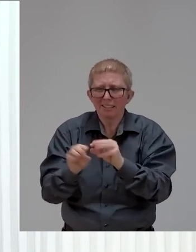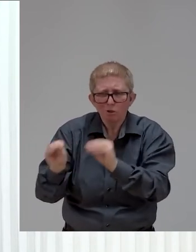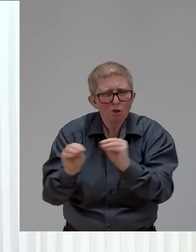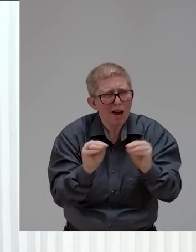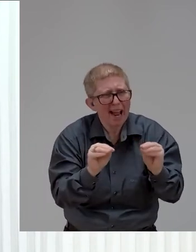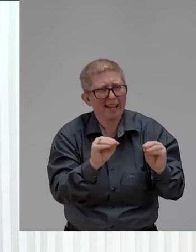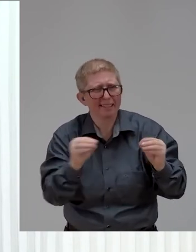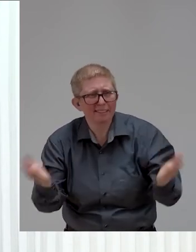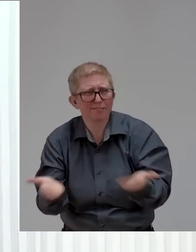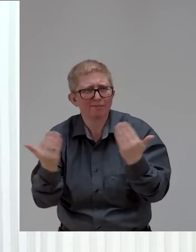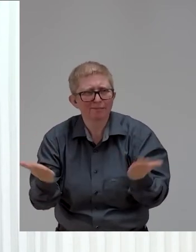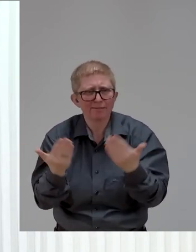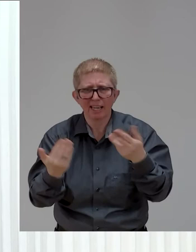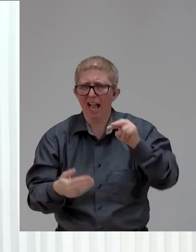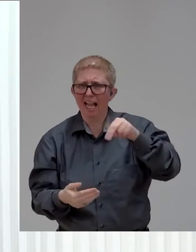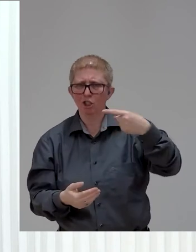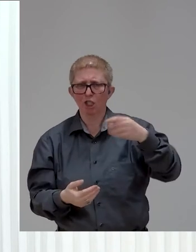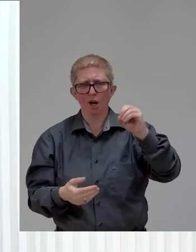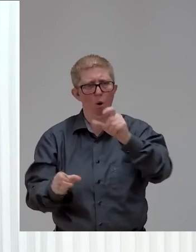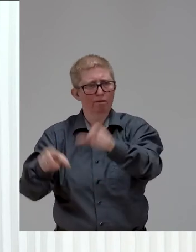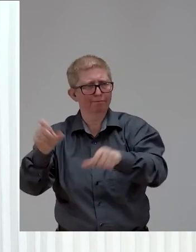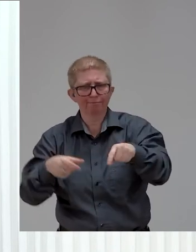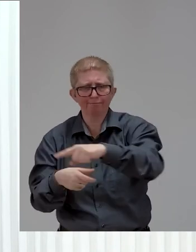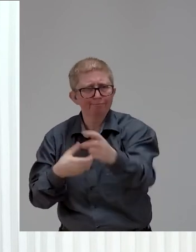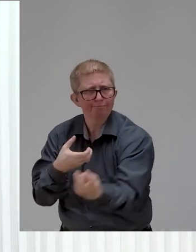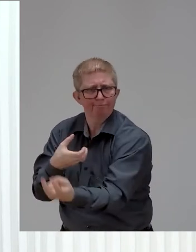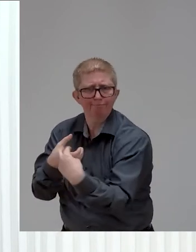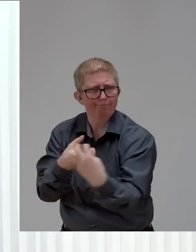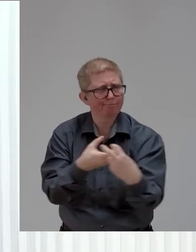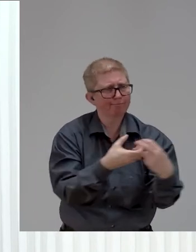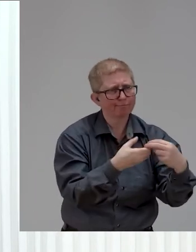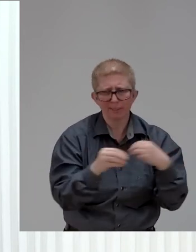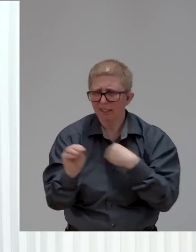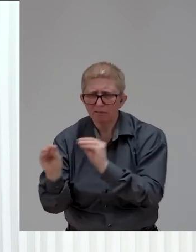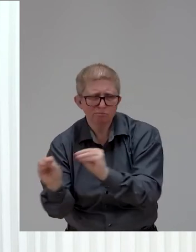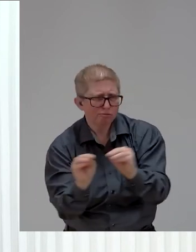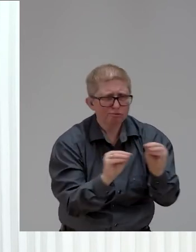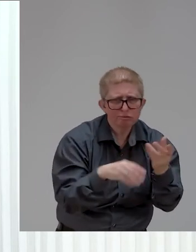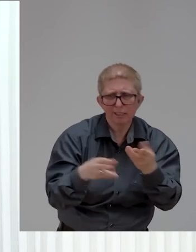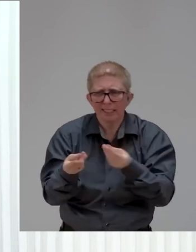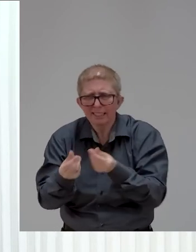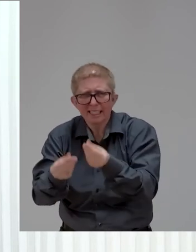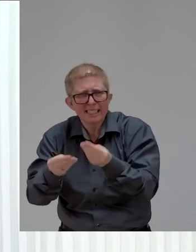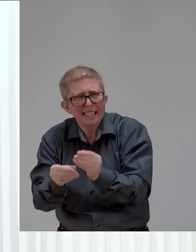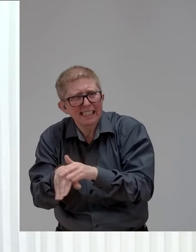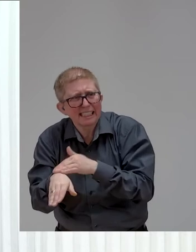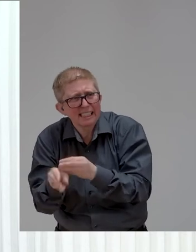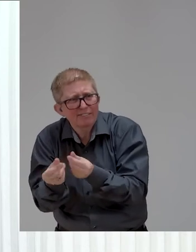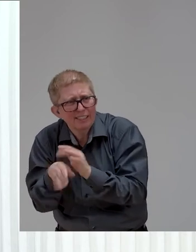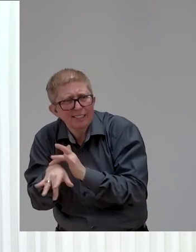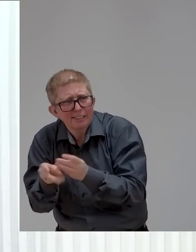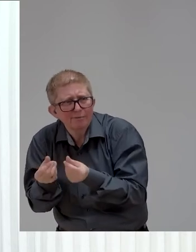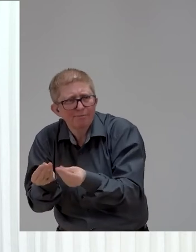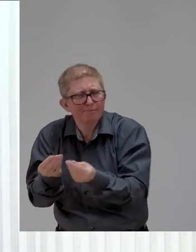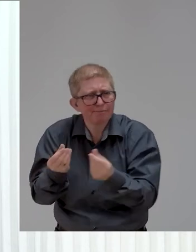NGOs. We are also looking at improving accessibility for users of our website and for our visitors. The Zero Project team